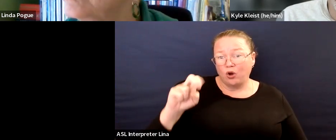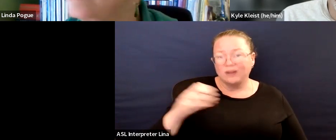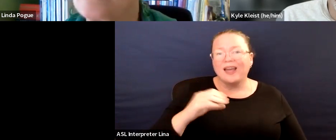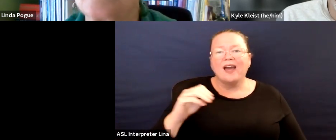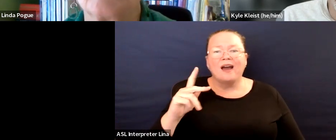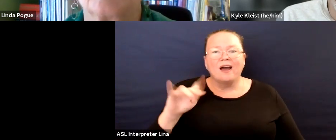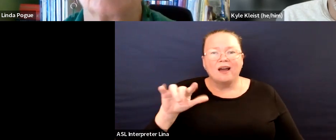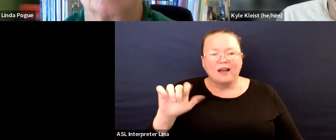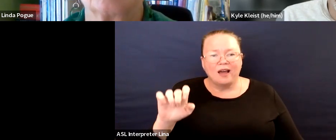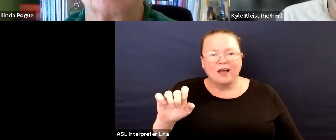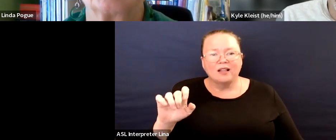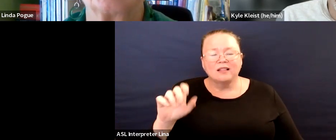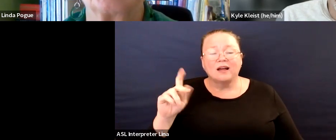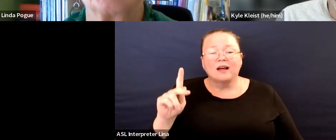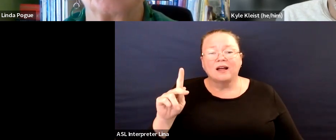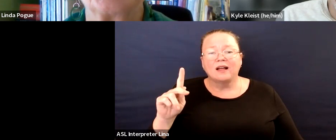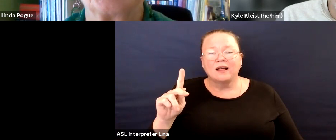Kyle